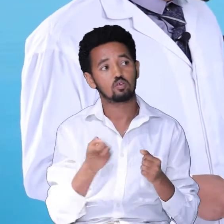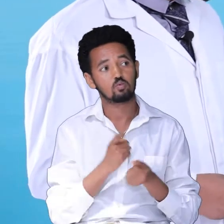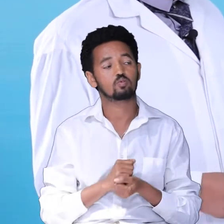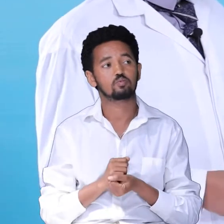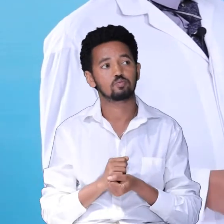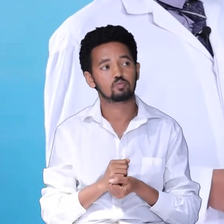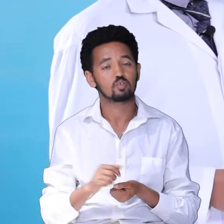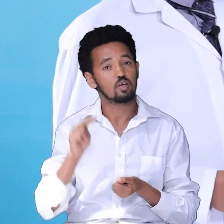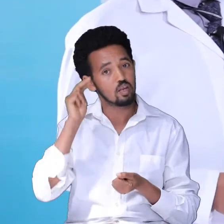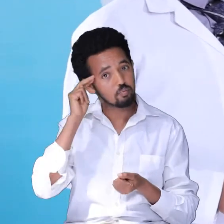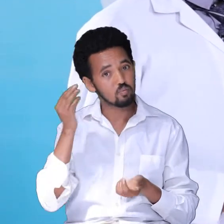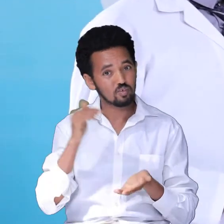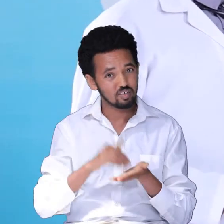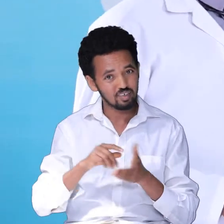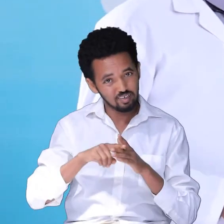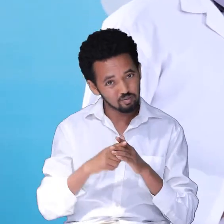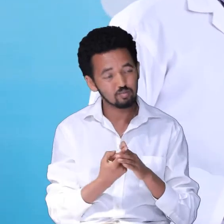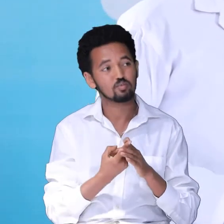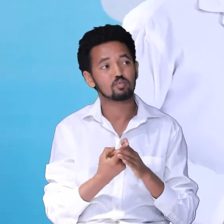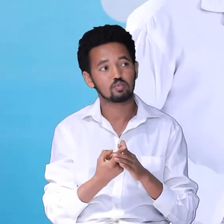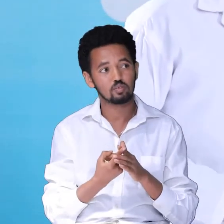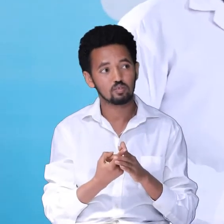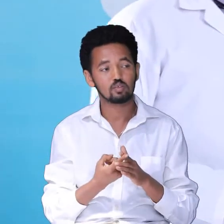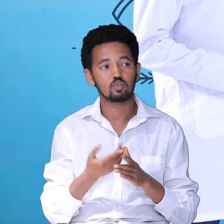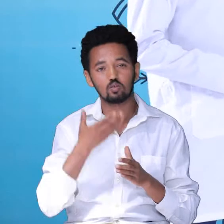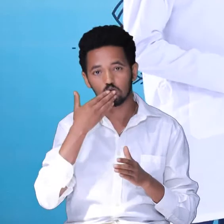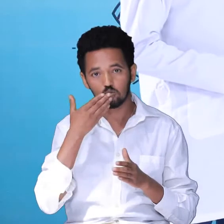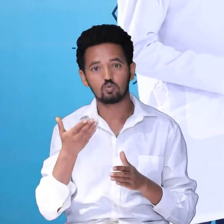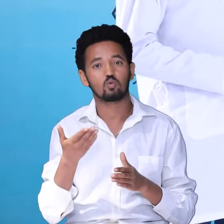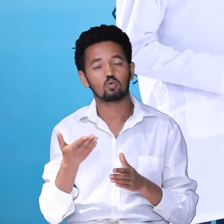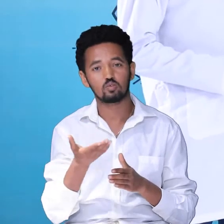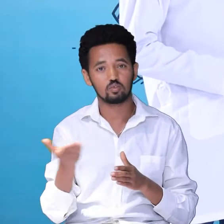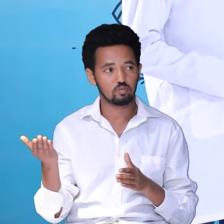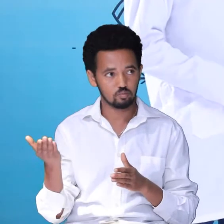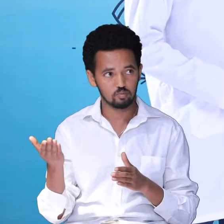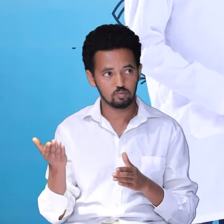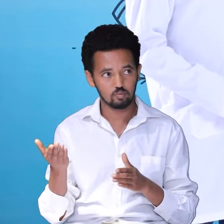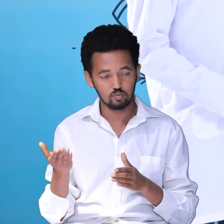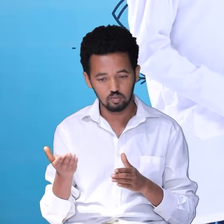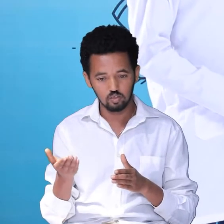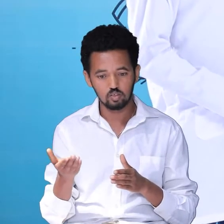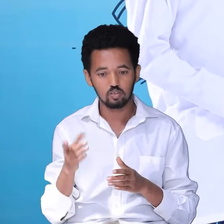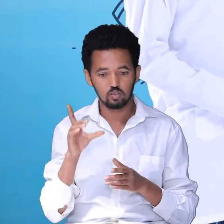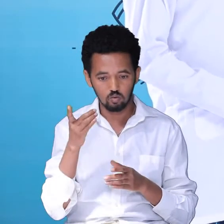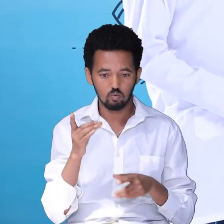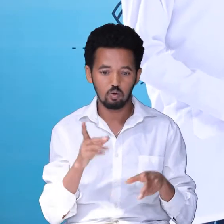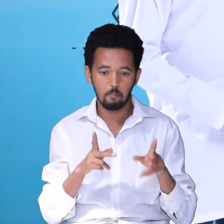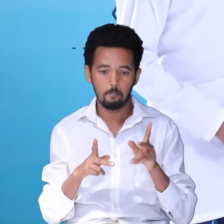Then Napoleon began to lose because of he could not suppress the rebellion of the conquered